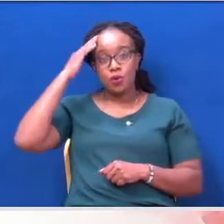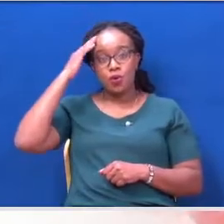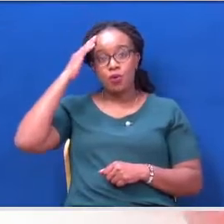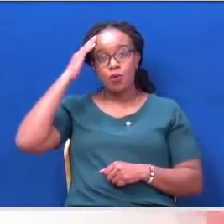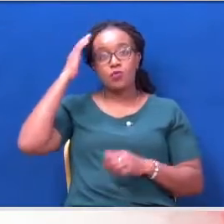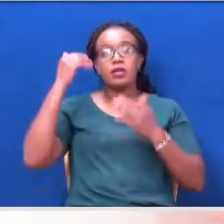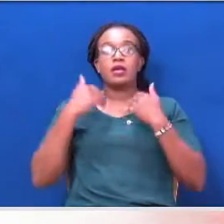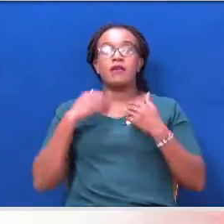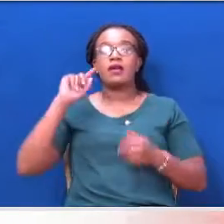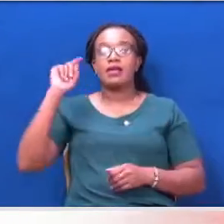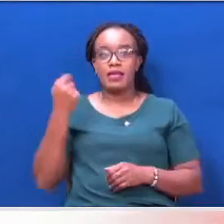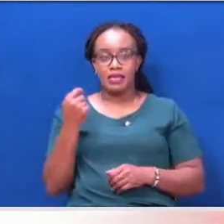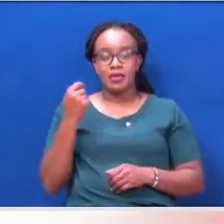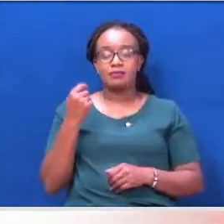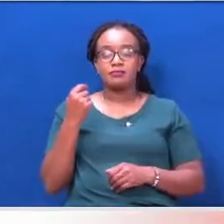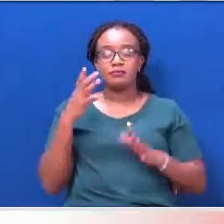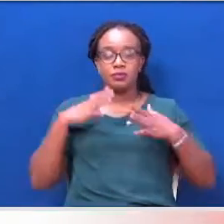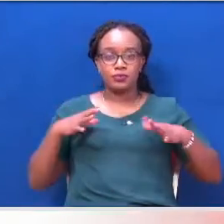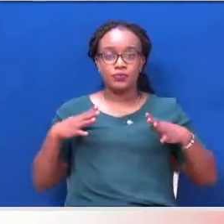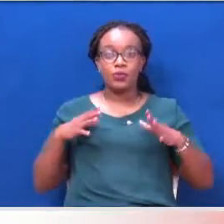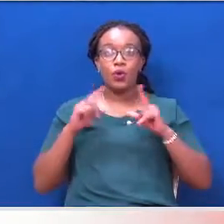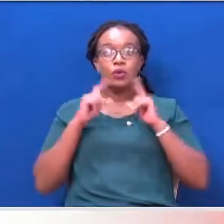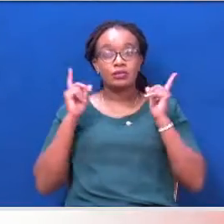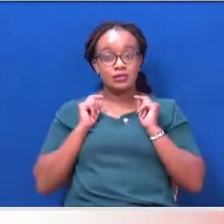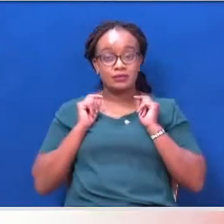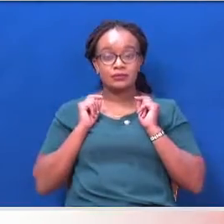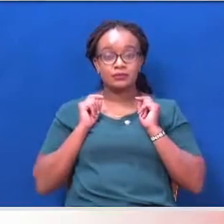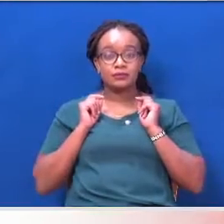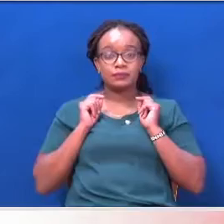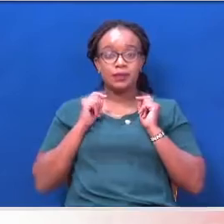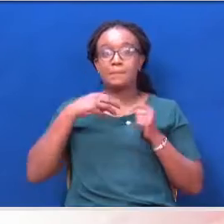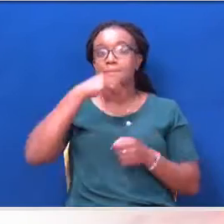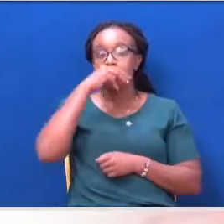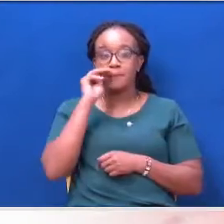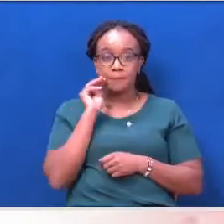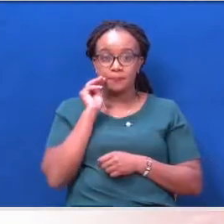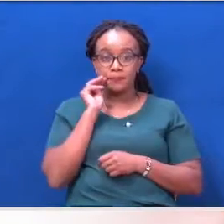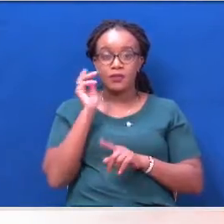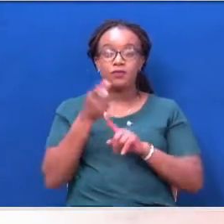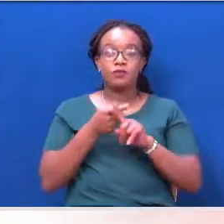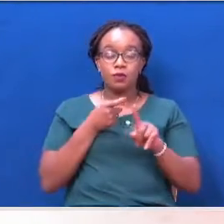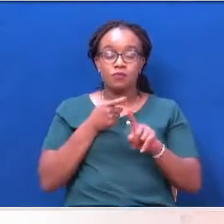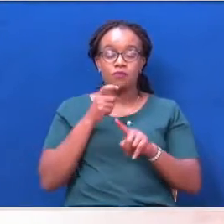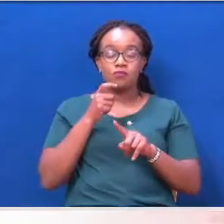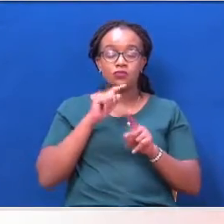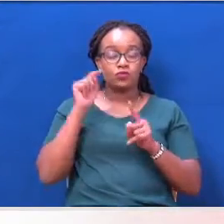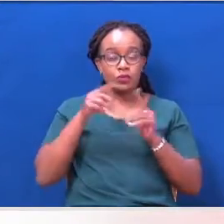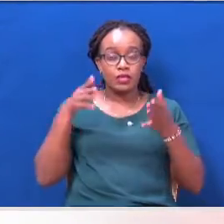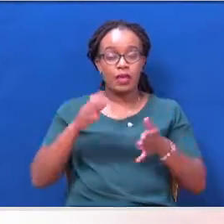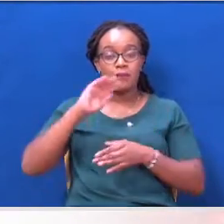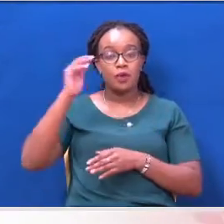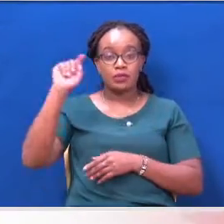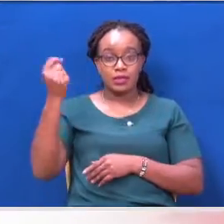we then have a Kenyan vision. Hosting Mheshimiwa Musalia Mudavadi from Mount Kenya region. The people you see